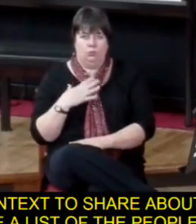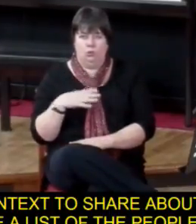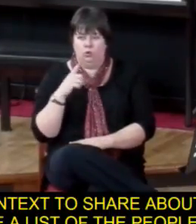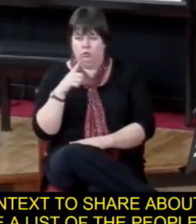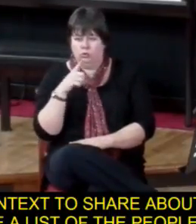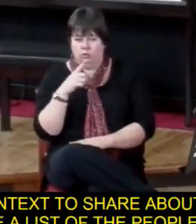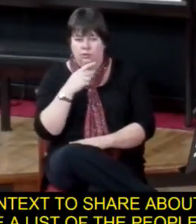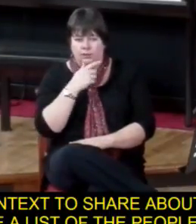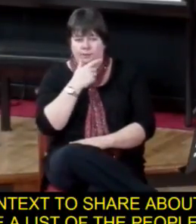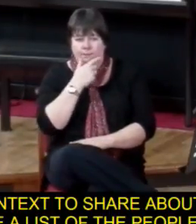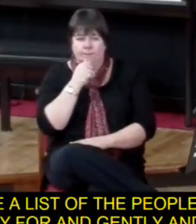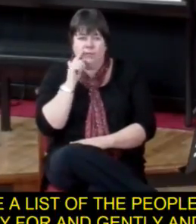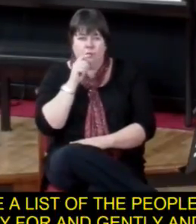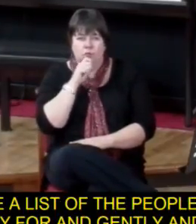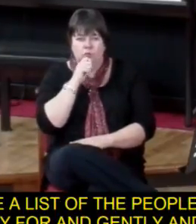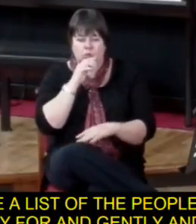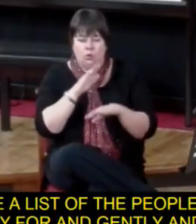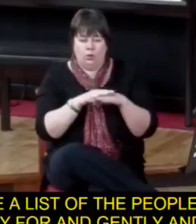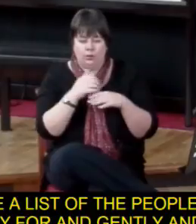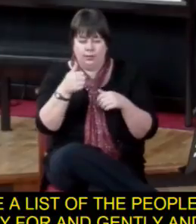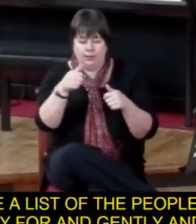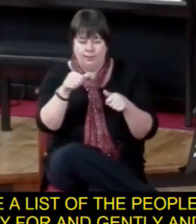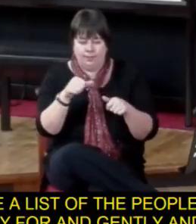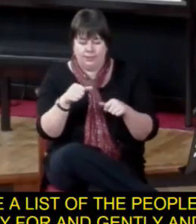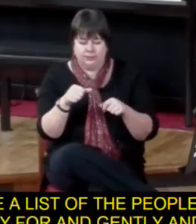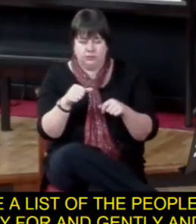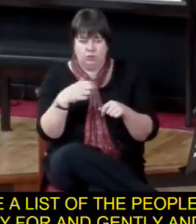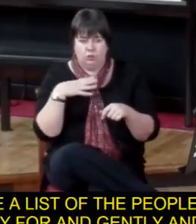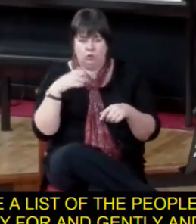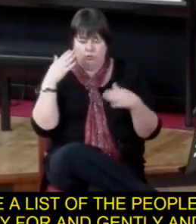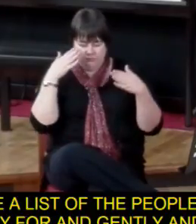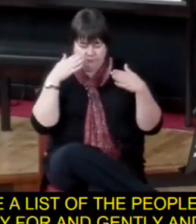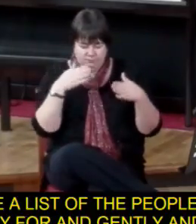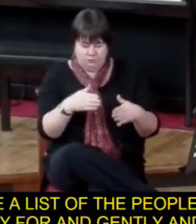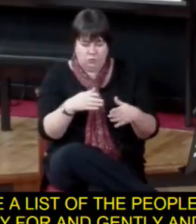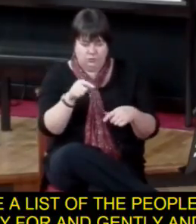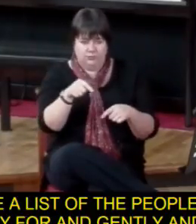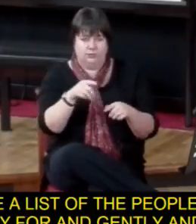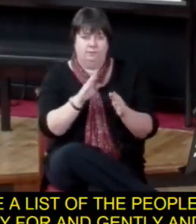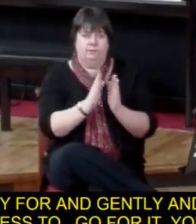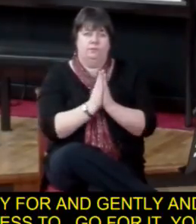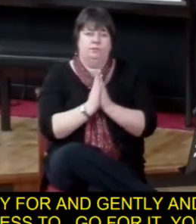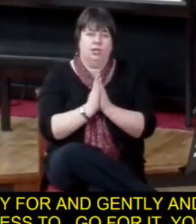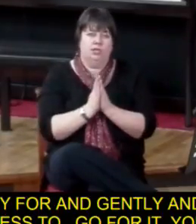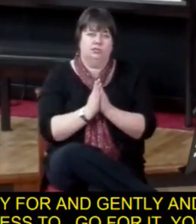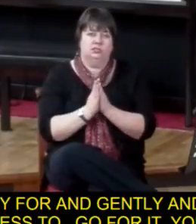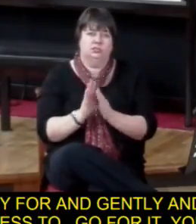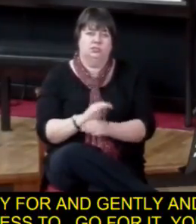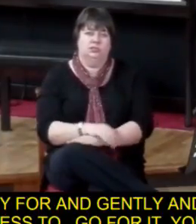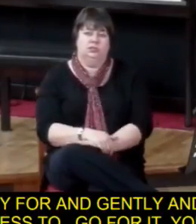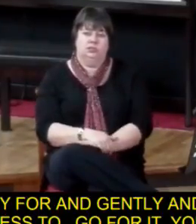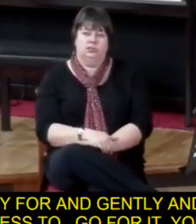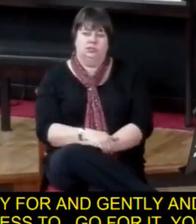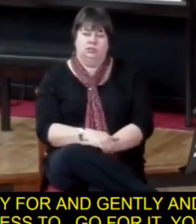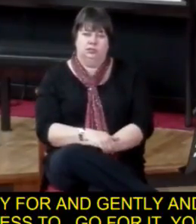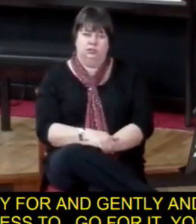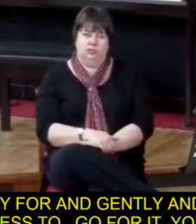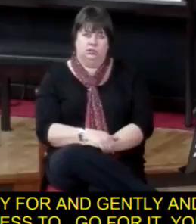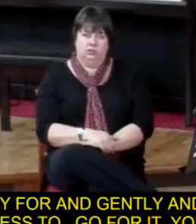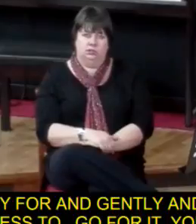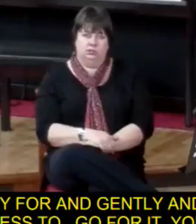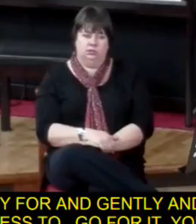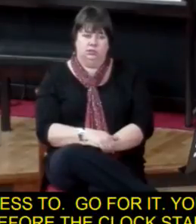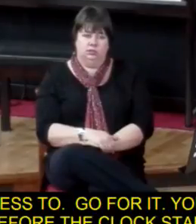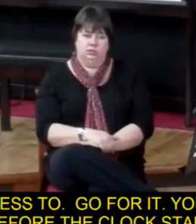I want those people to be the focus of your prayers, and also for you to